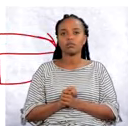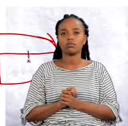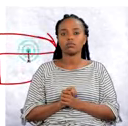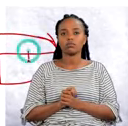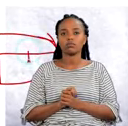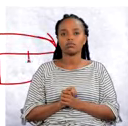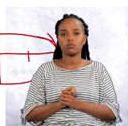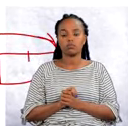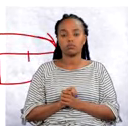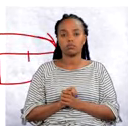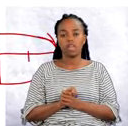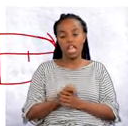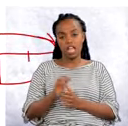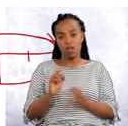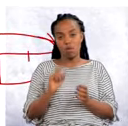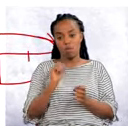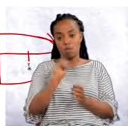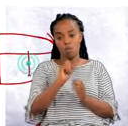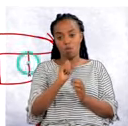it's a focus.